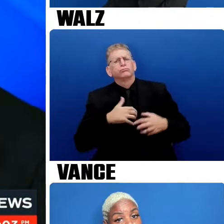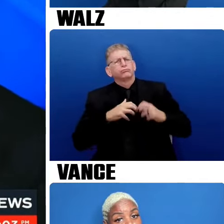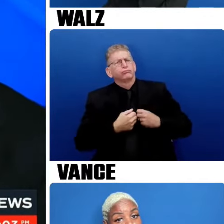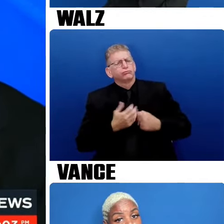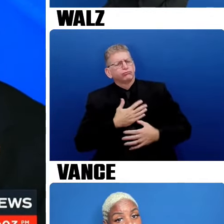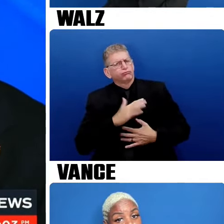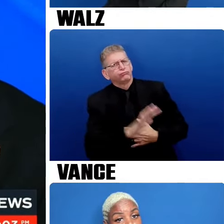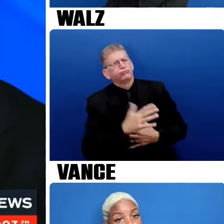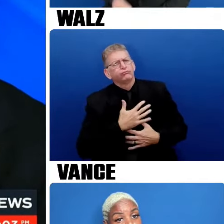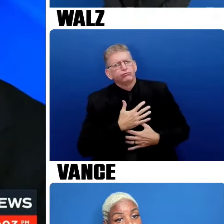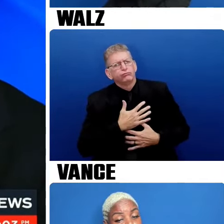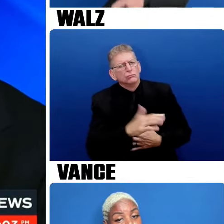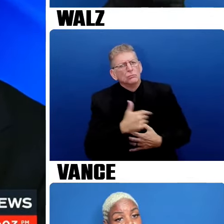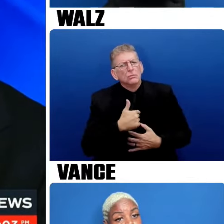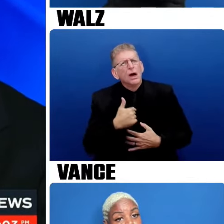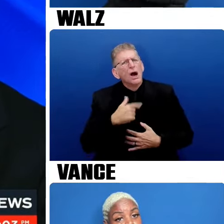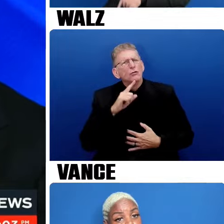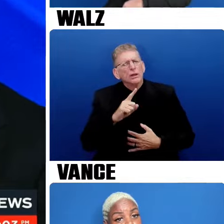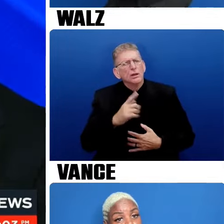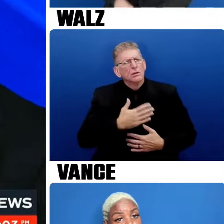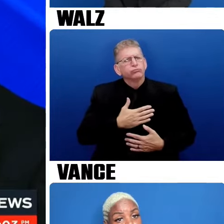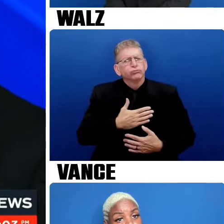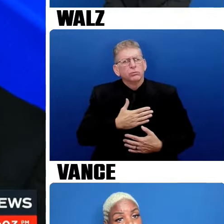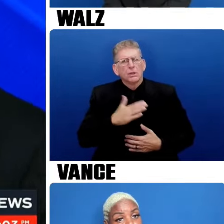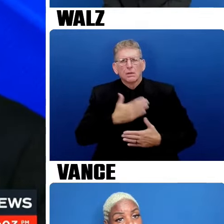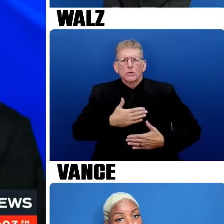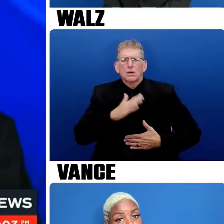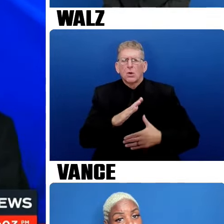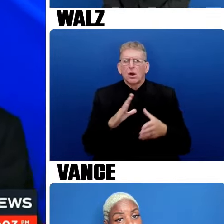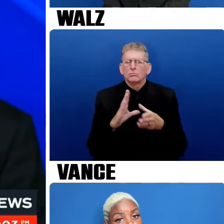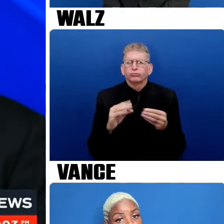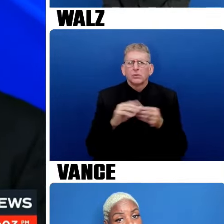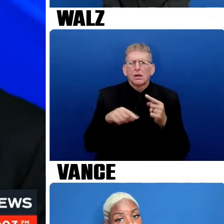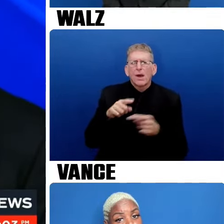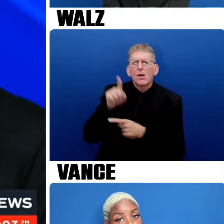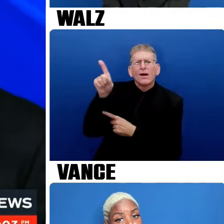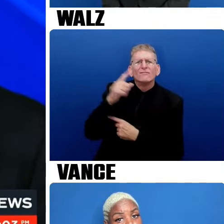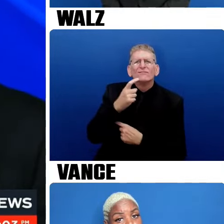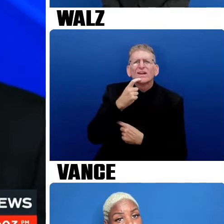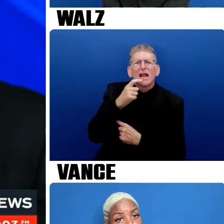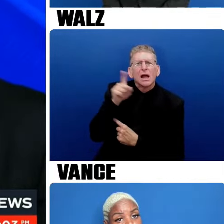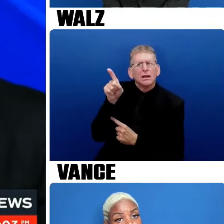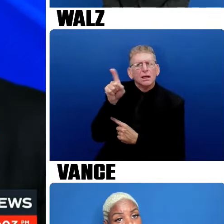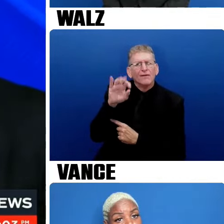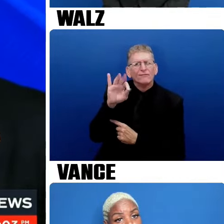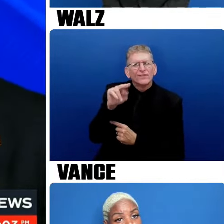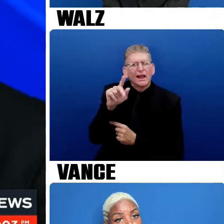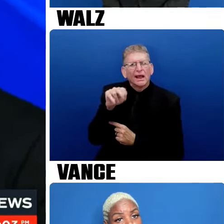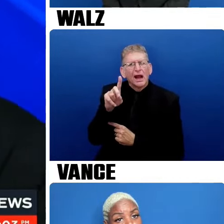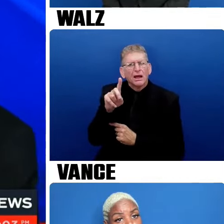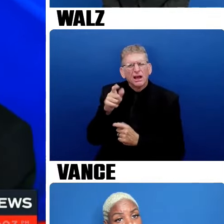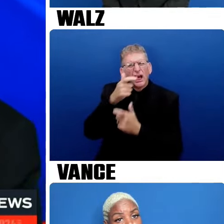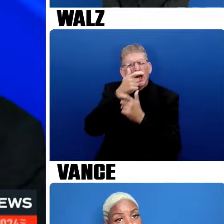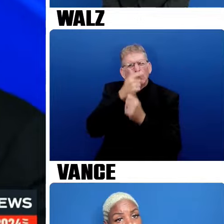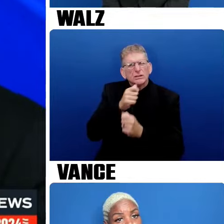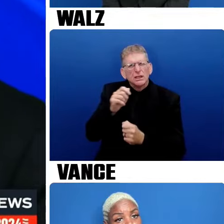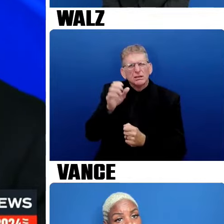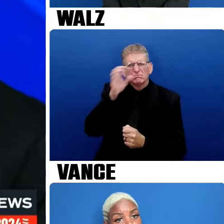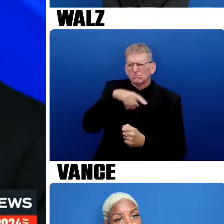think it illustrates some of the frankly, weird differences between our own country's gun violence problem and Finland. Okay, first of